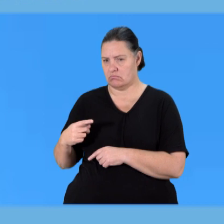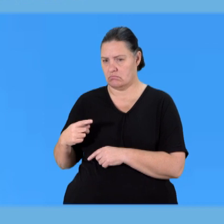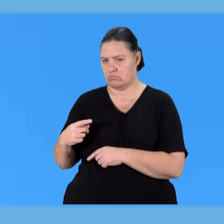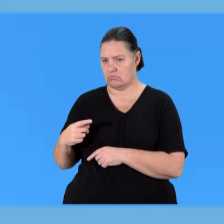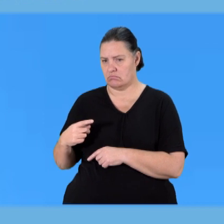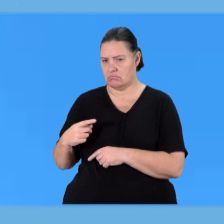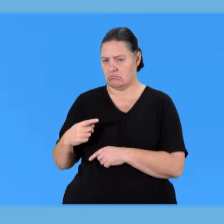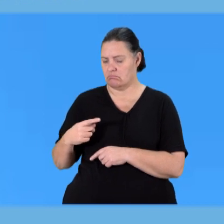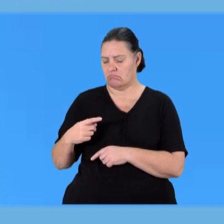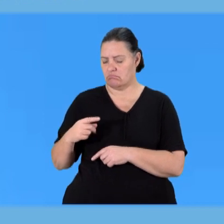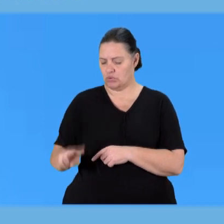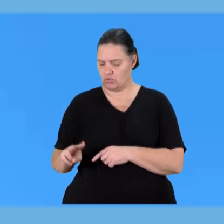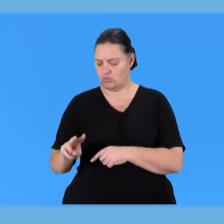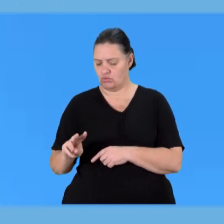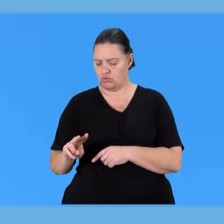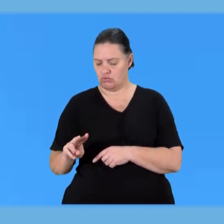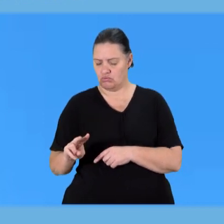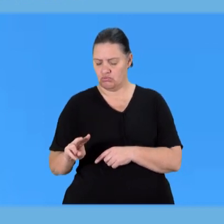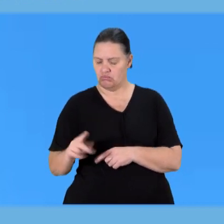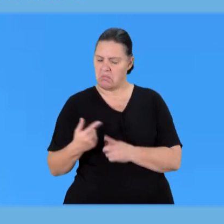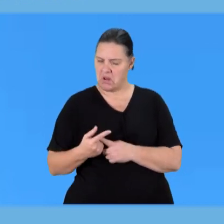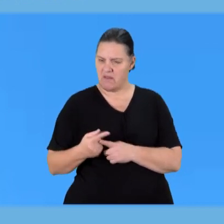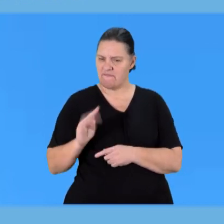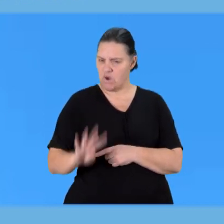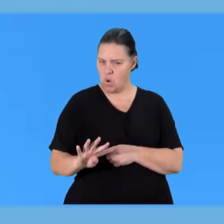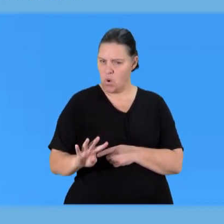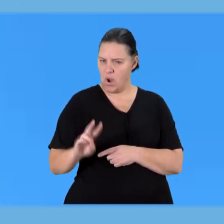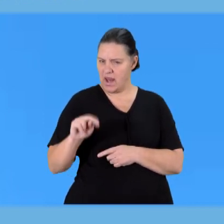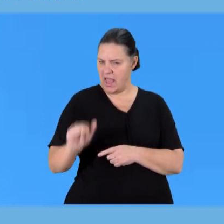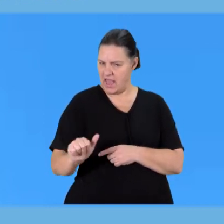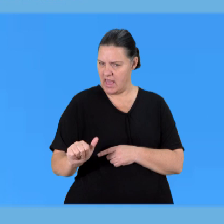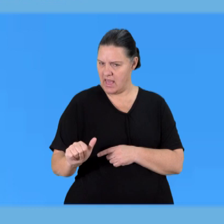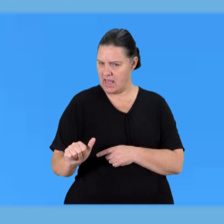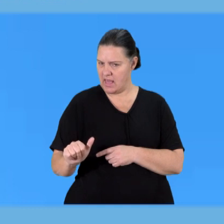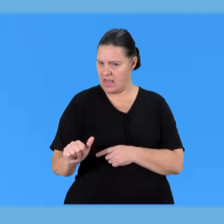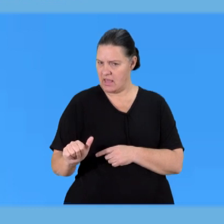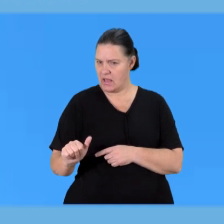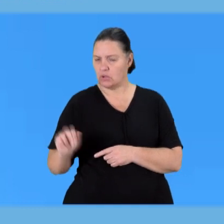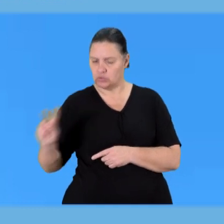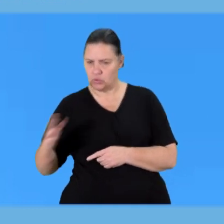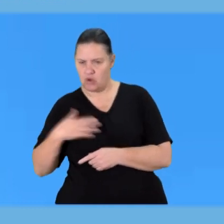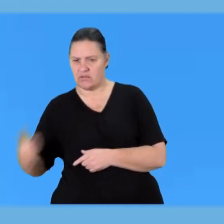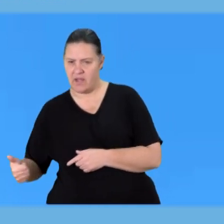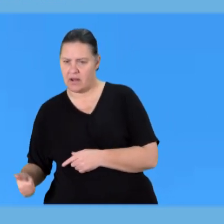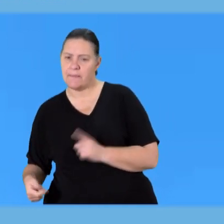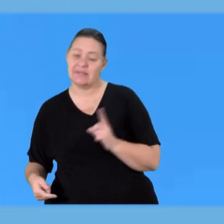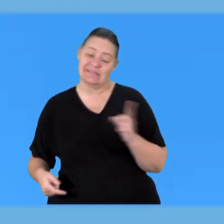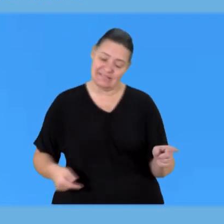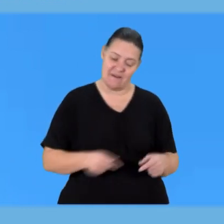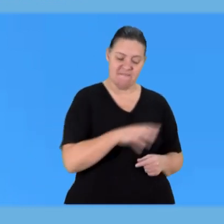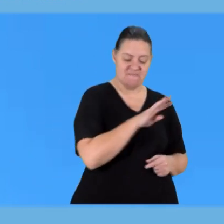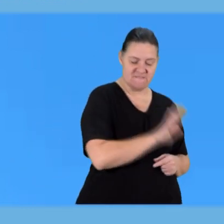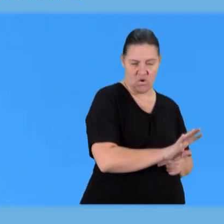But the oxygen is balanced. So that means if oxygen is balanced, then the sodium can easily be fixed by just putting a 4